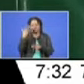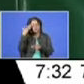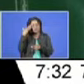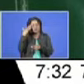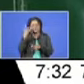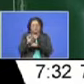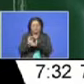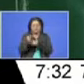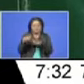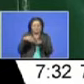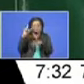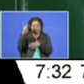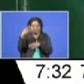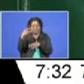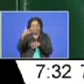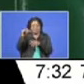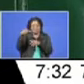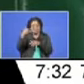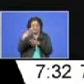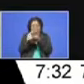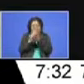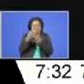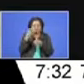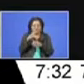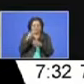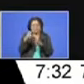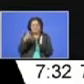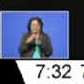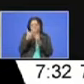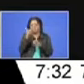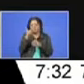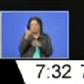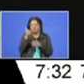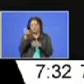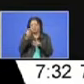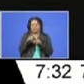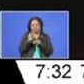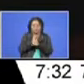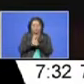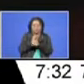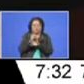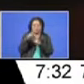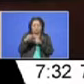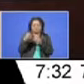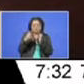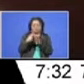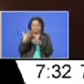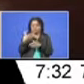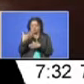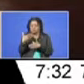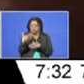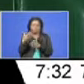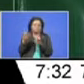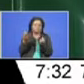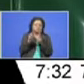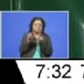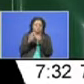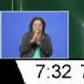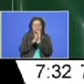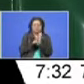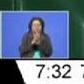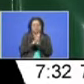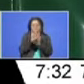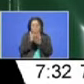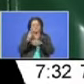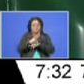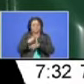work, it's better to wake when it's cool, no traffic, easier to move the truck in and out of areas, you know, it's better for us. Some days up